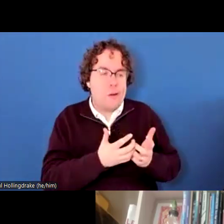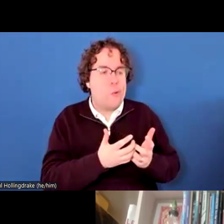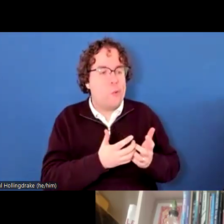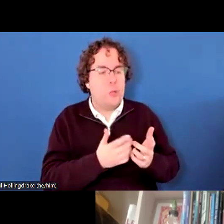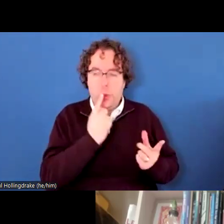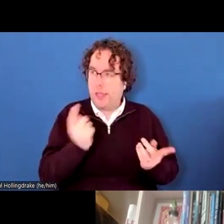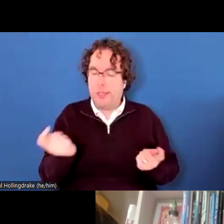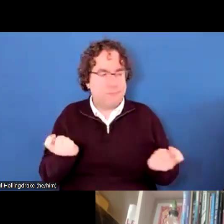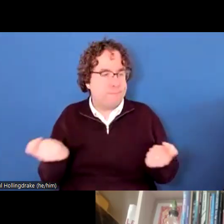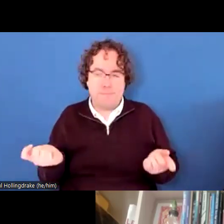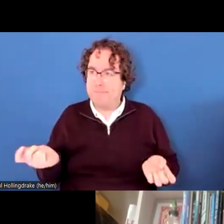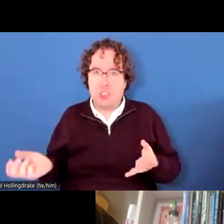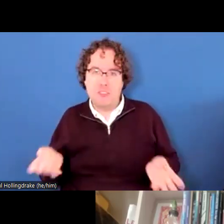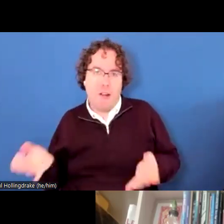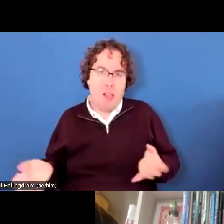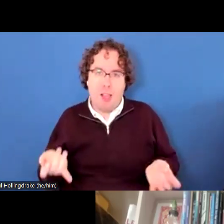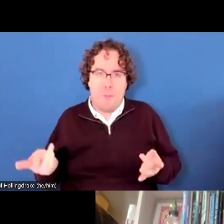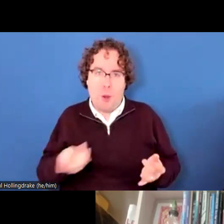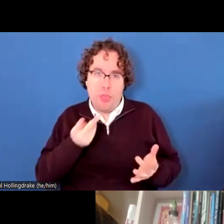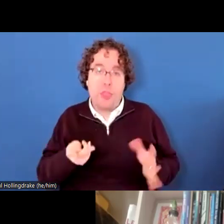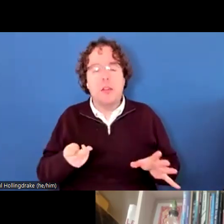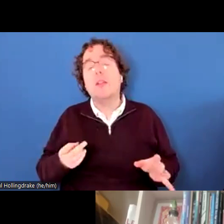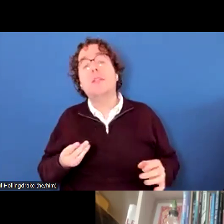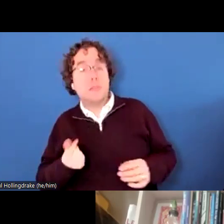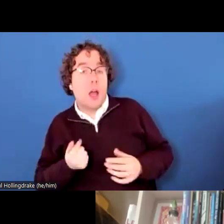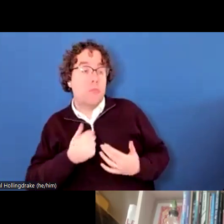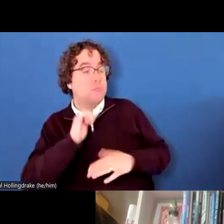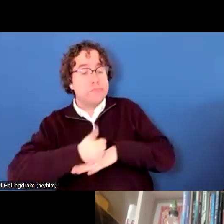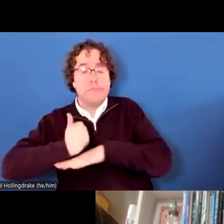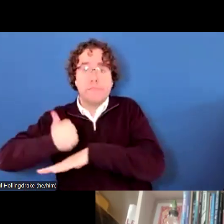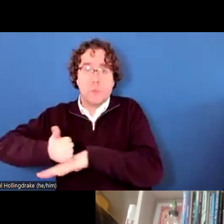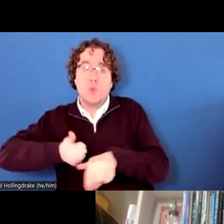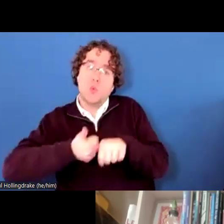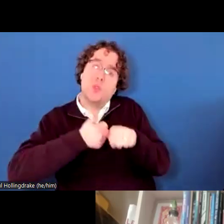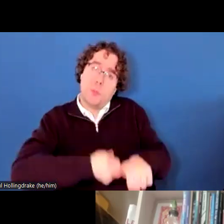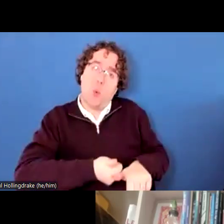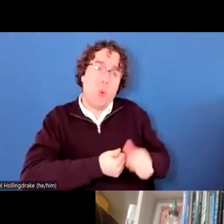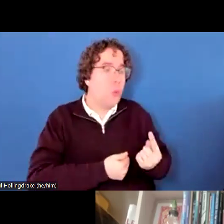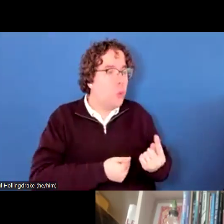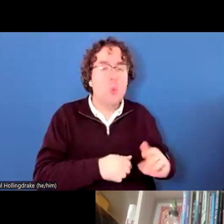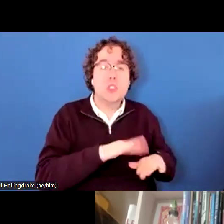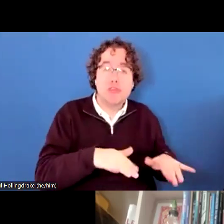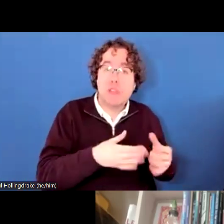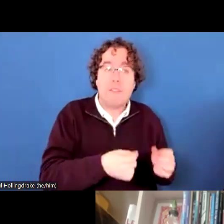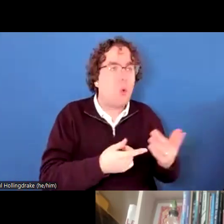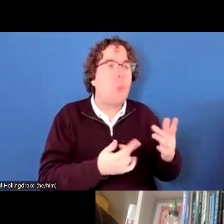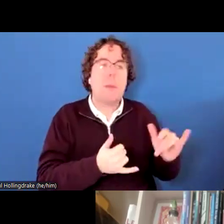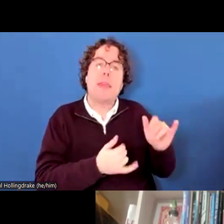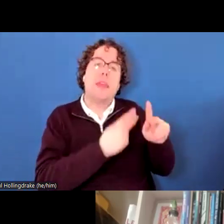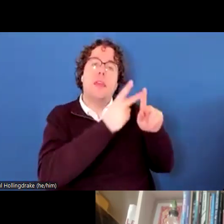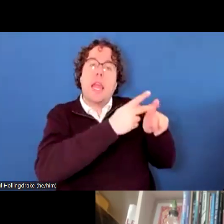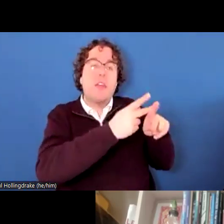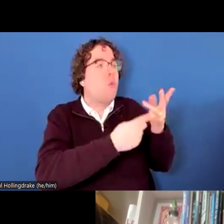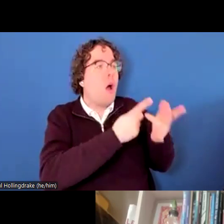that. There are some things that we put in place to support those who might have children or maybe caring for other members